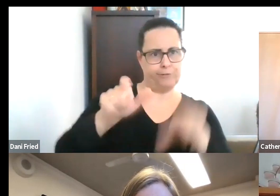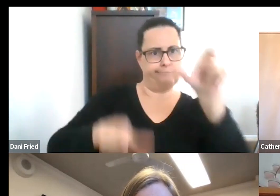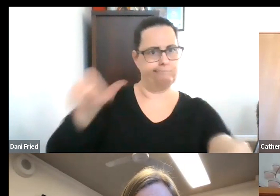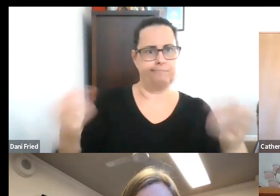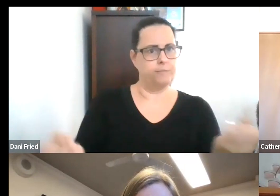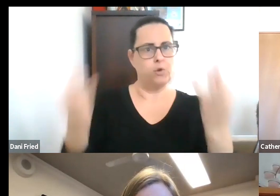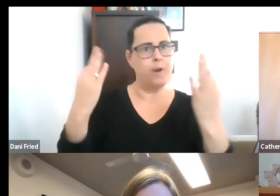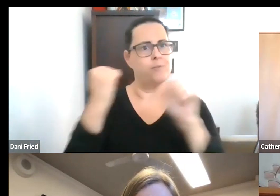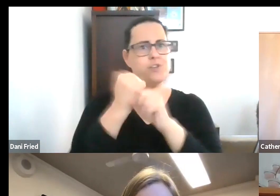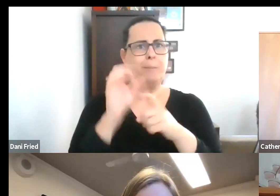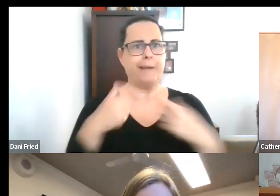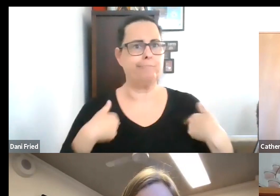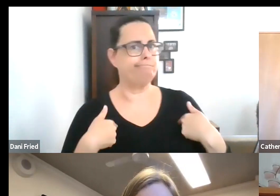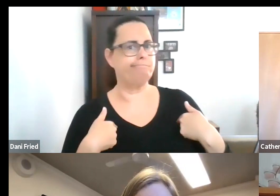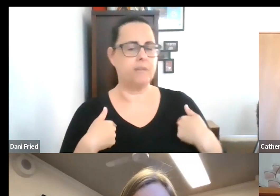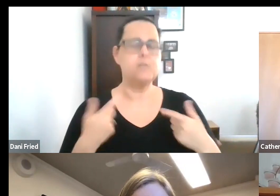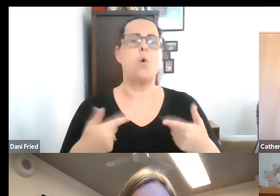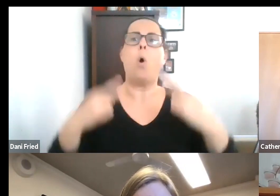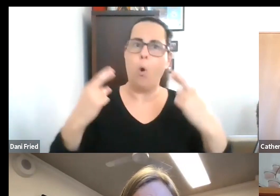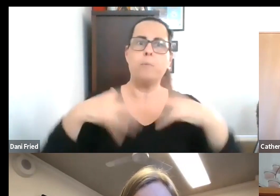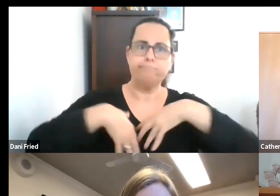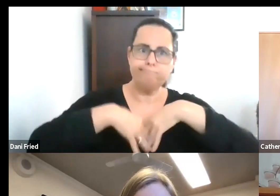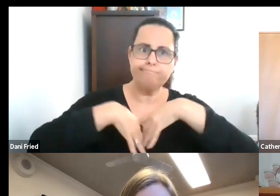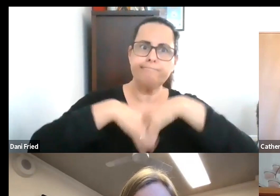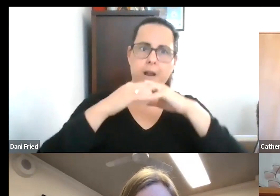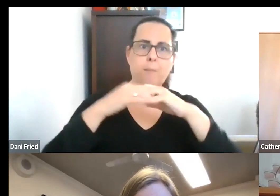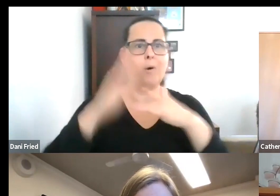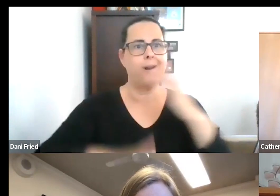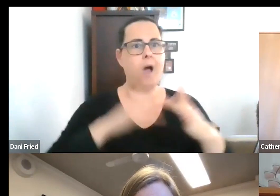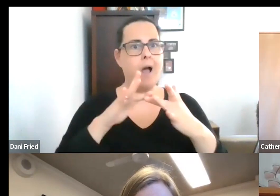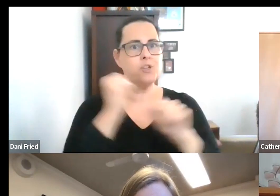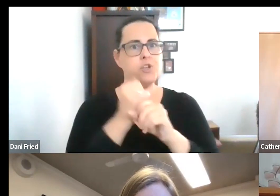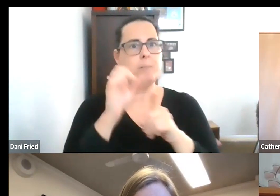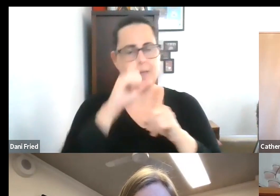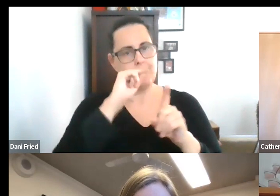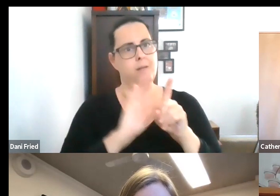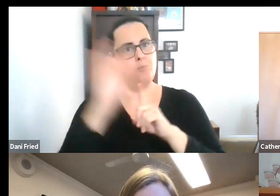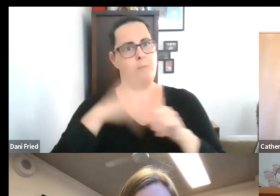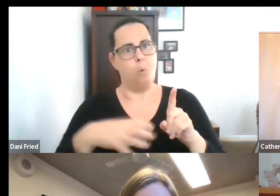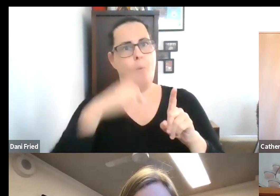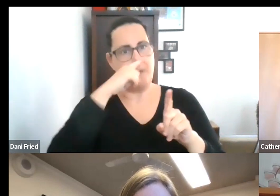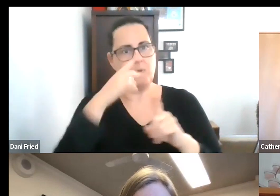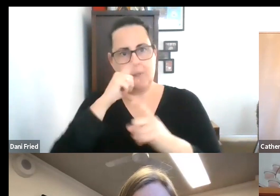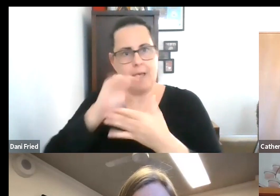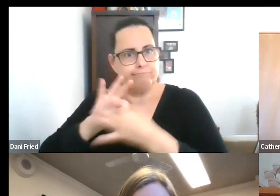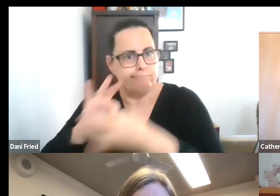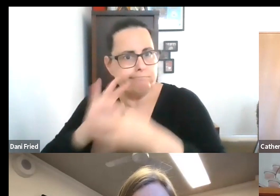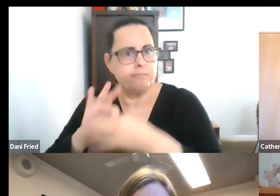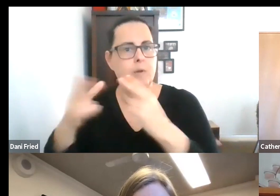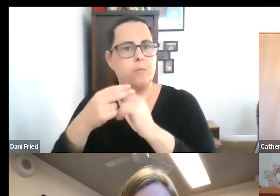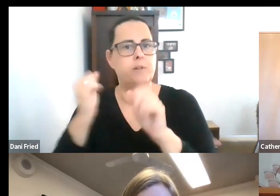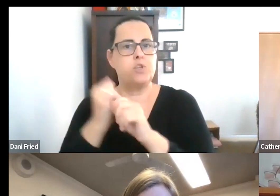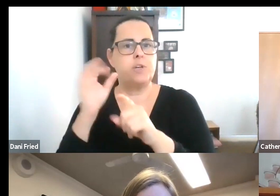have GPs, and they're hoping that this can be a way of building a connection at least with